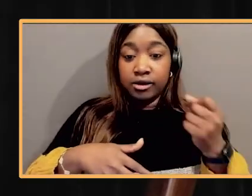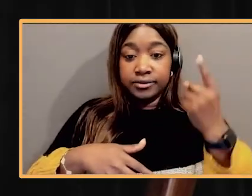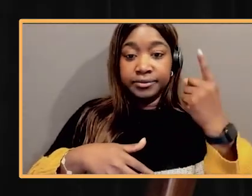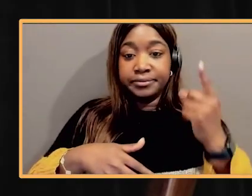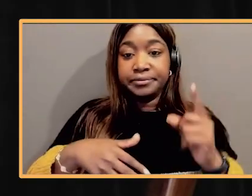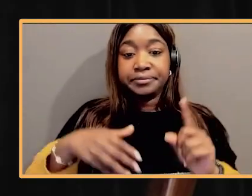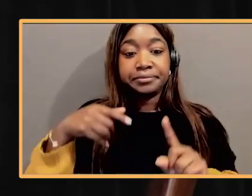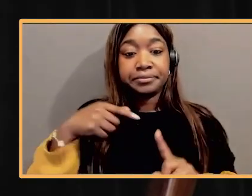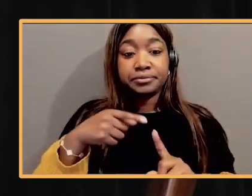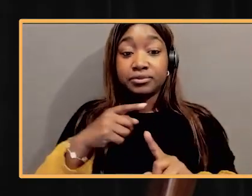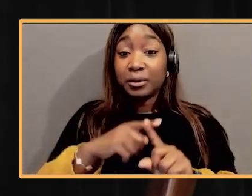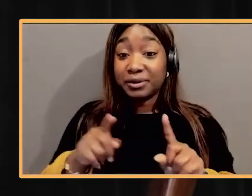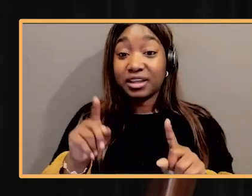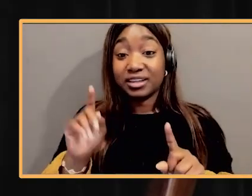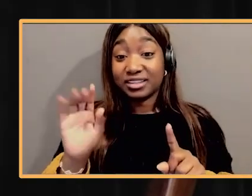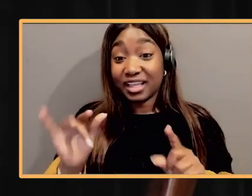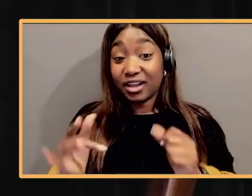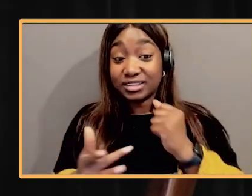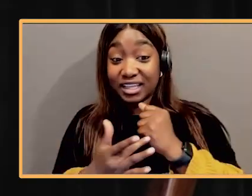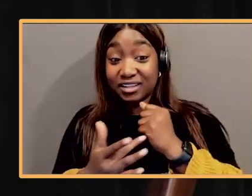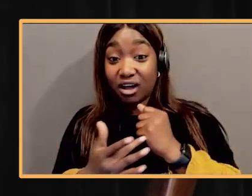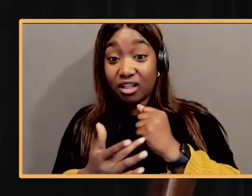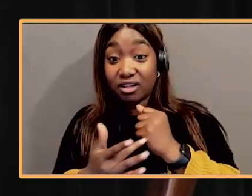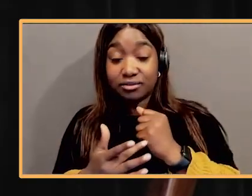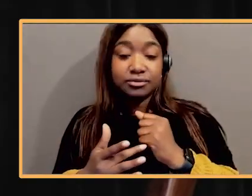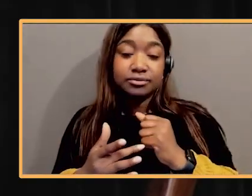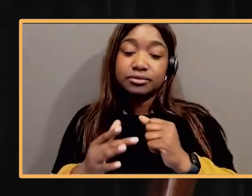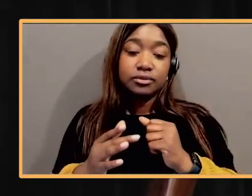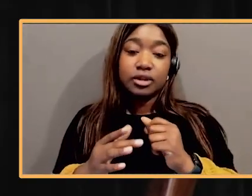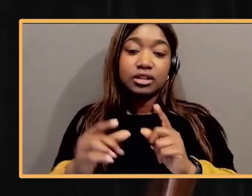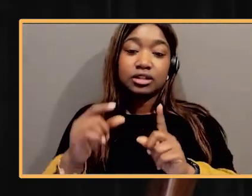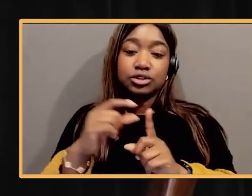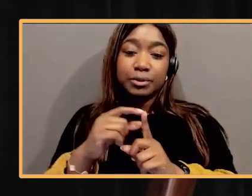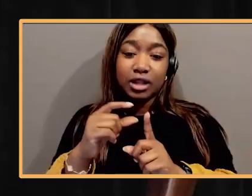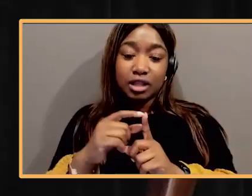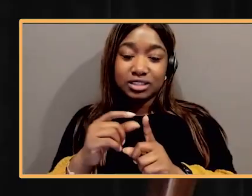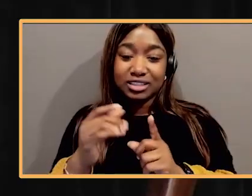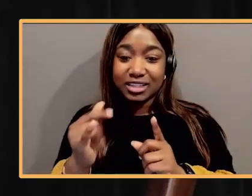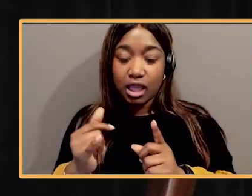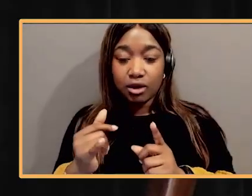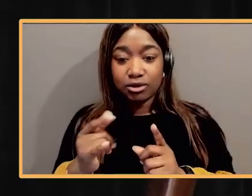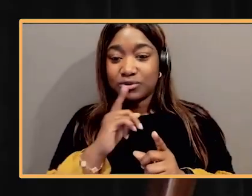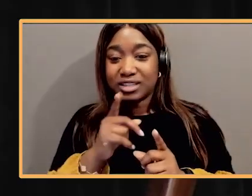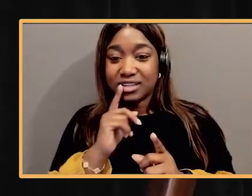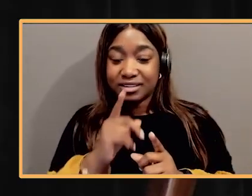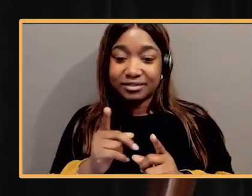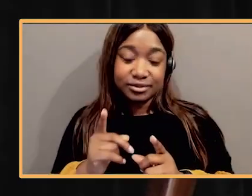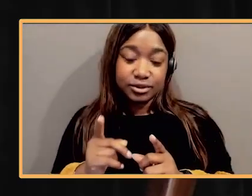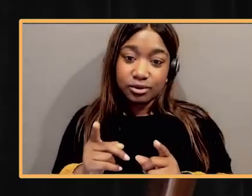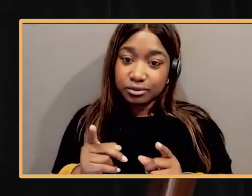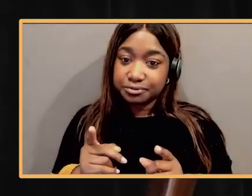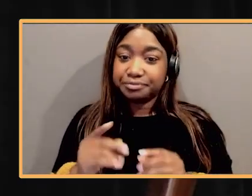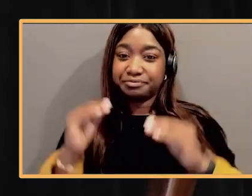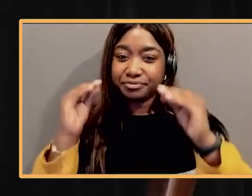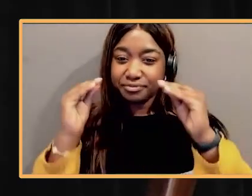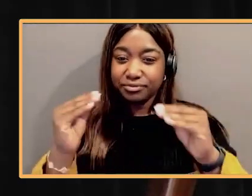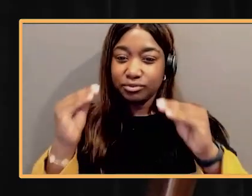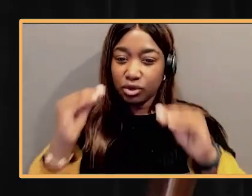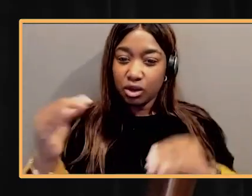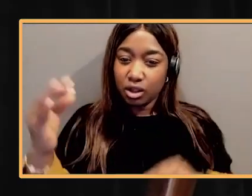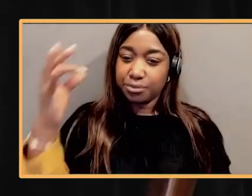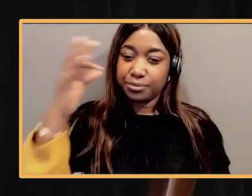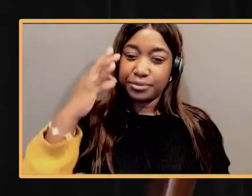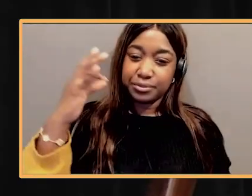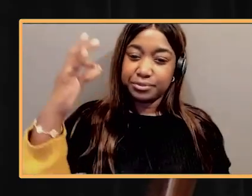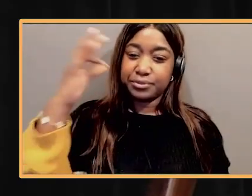beaten out of our children, right? Like of younger generations as they progress, right? And of course, like for me,